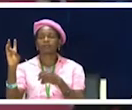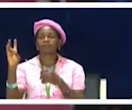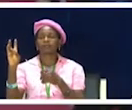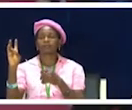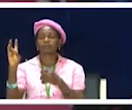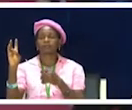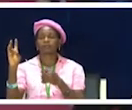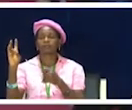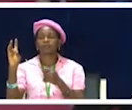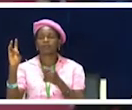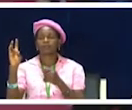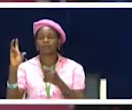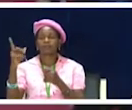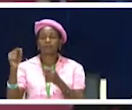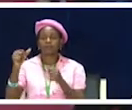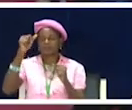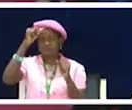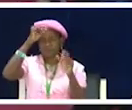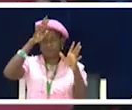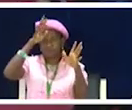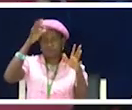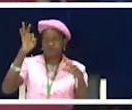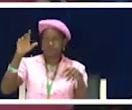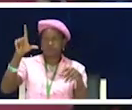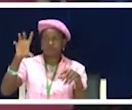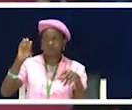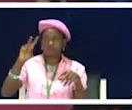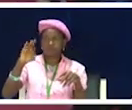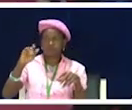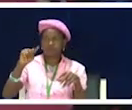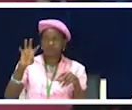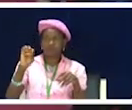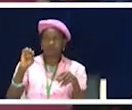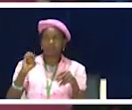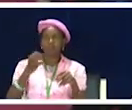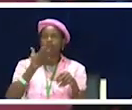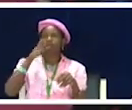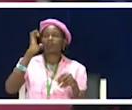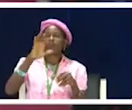the father of Levi cursed him